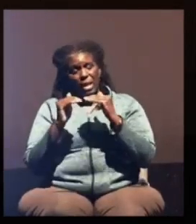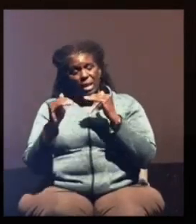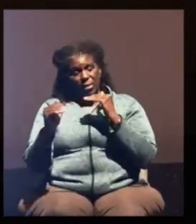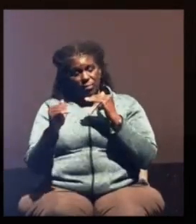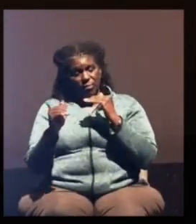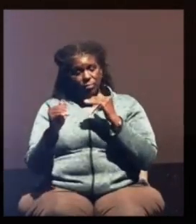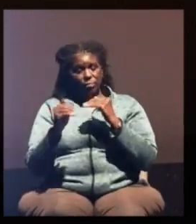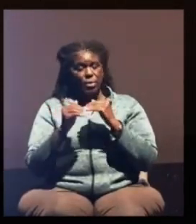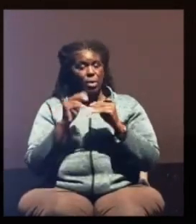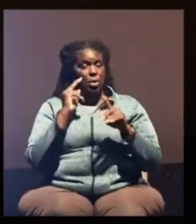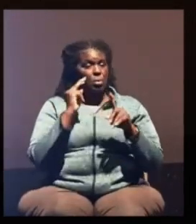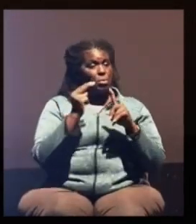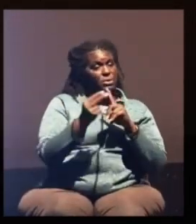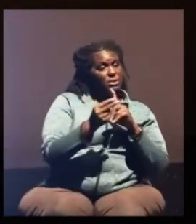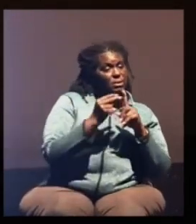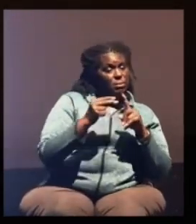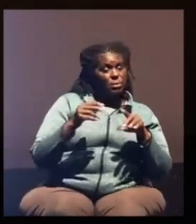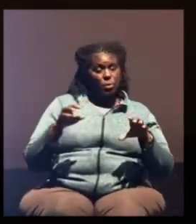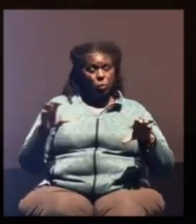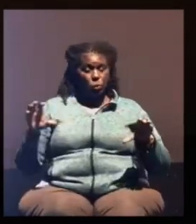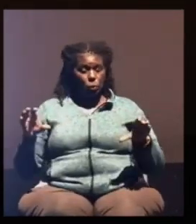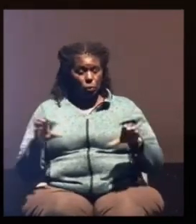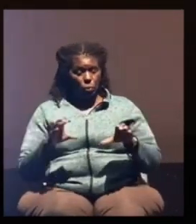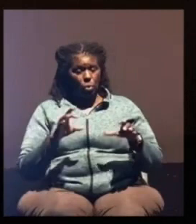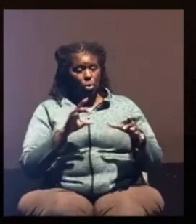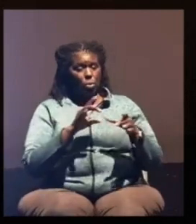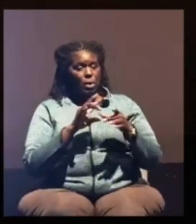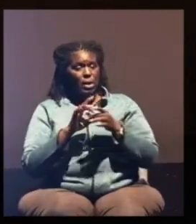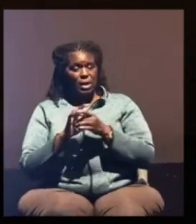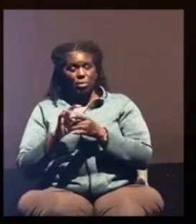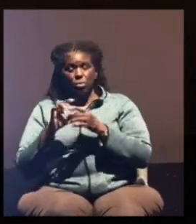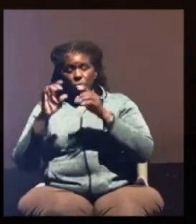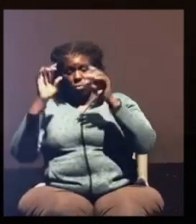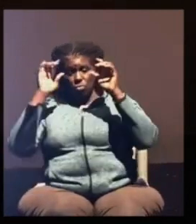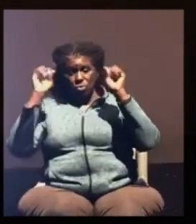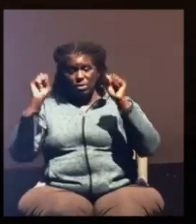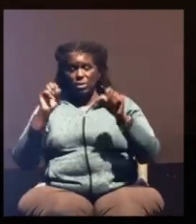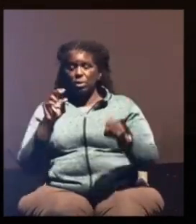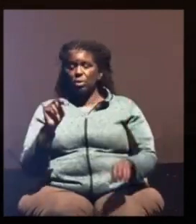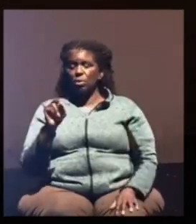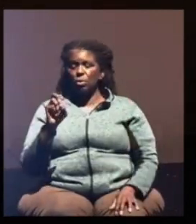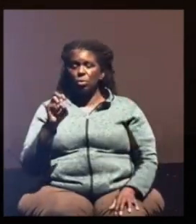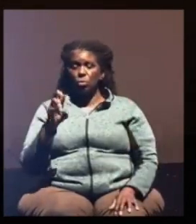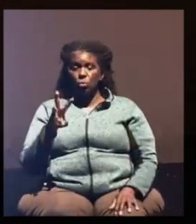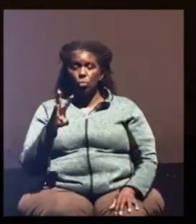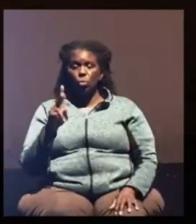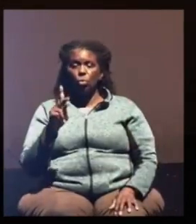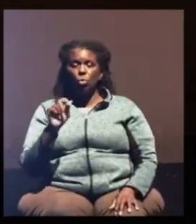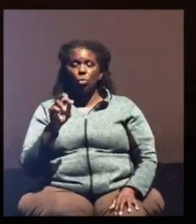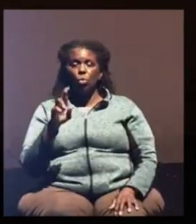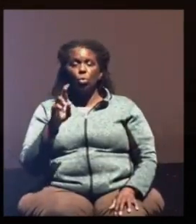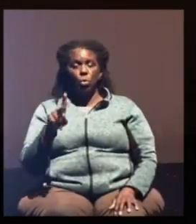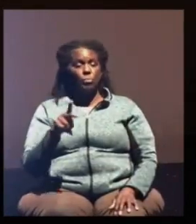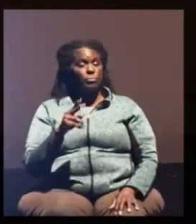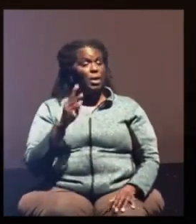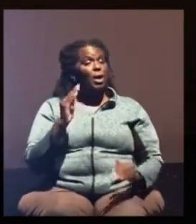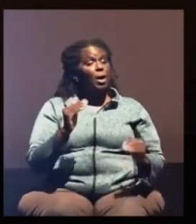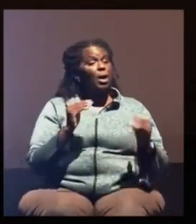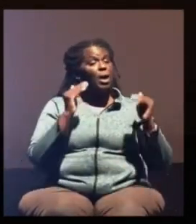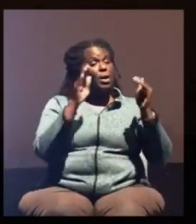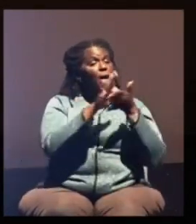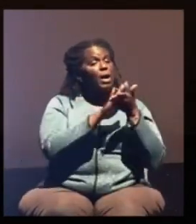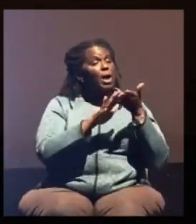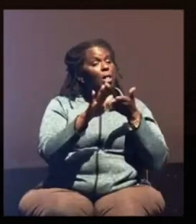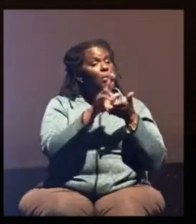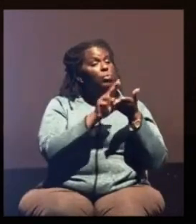and doing that's directly related to President Newkirk's speech today. That is higher education. It is now a commonplace